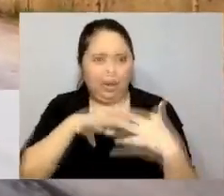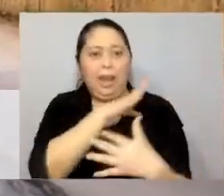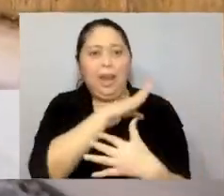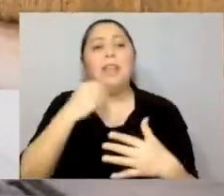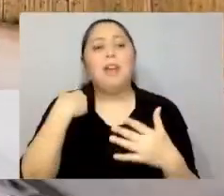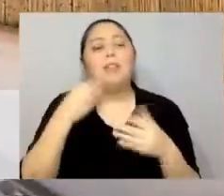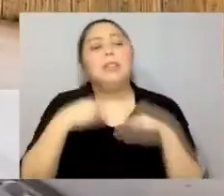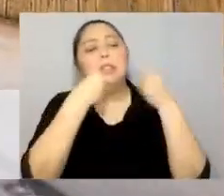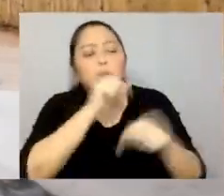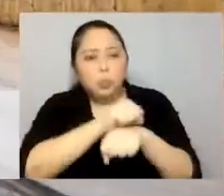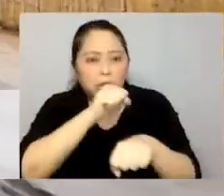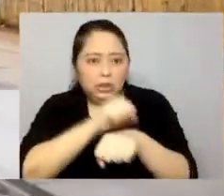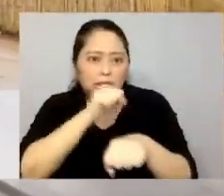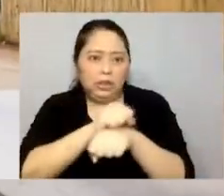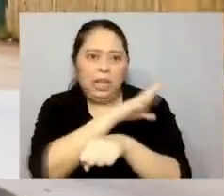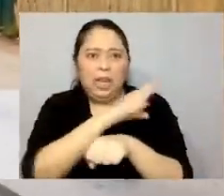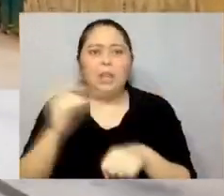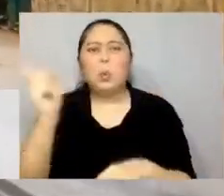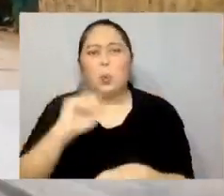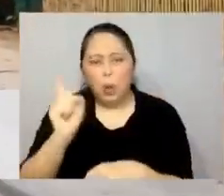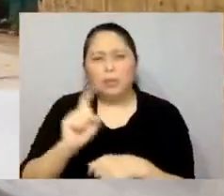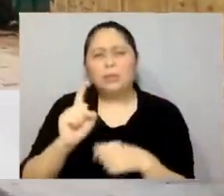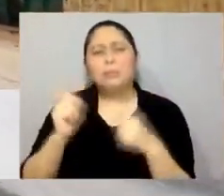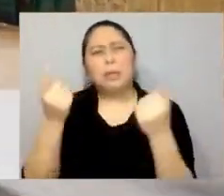the wounds of long-term conflict.